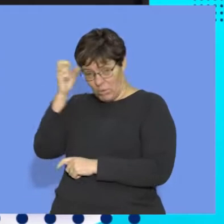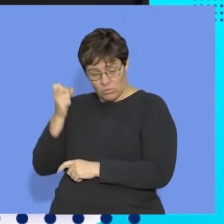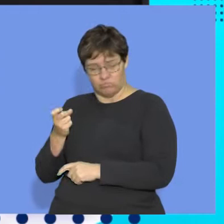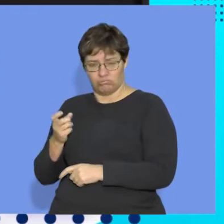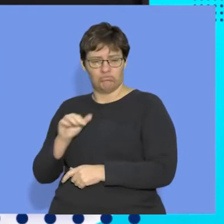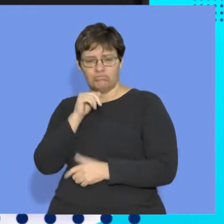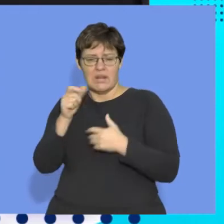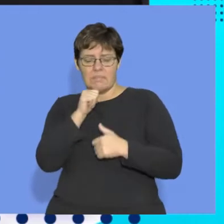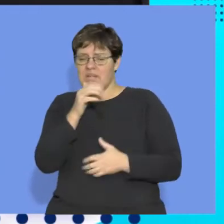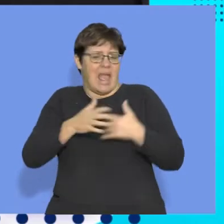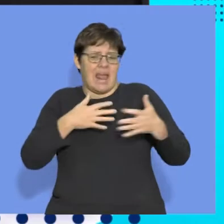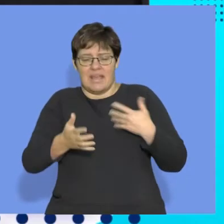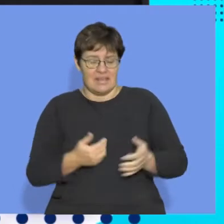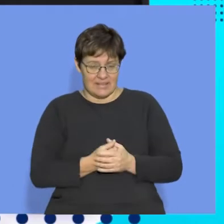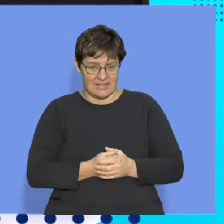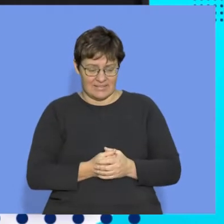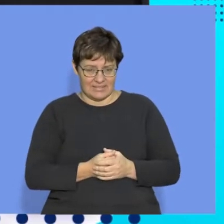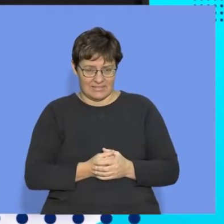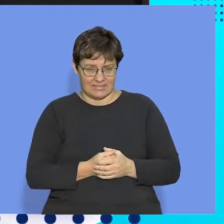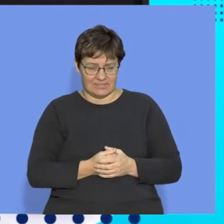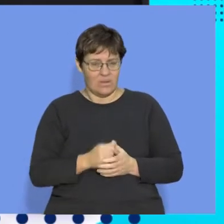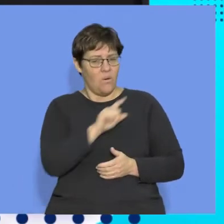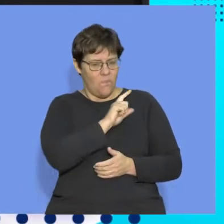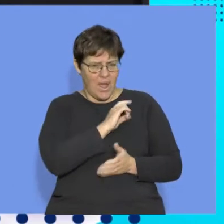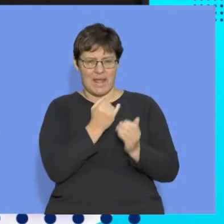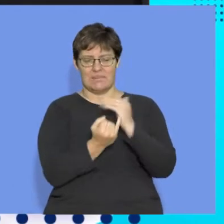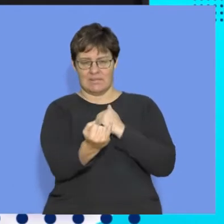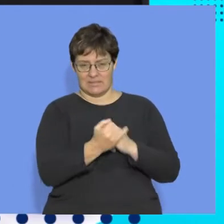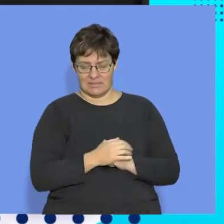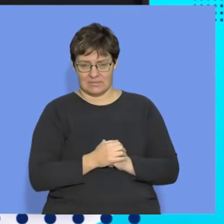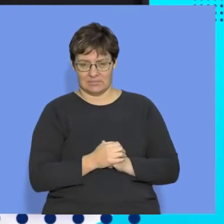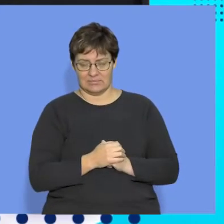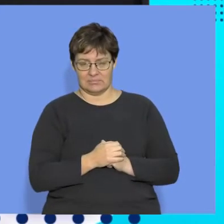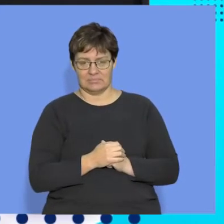here? Any idea? Why is this independent?